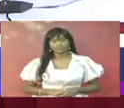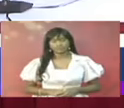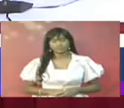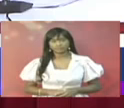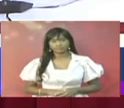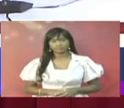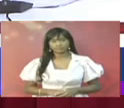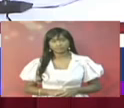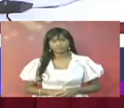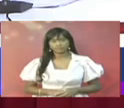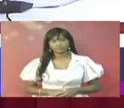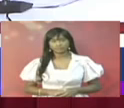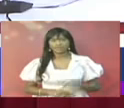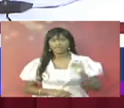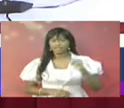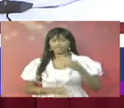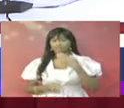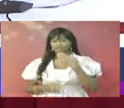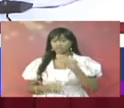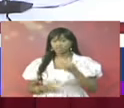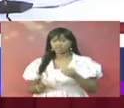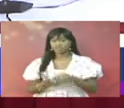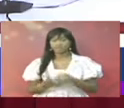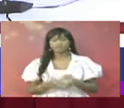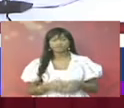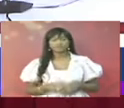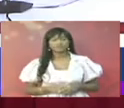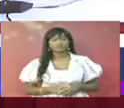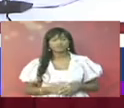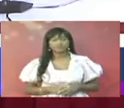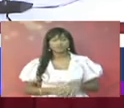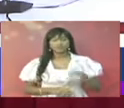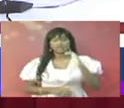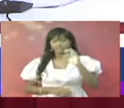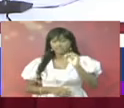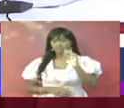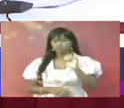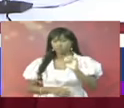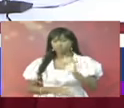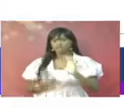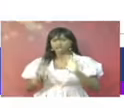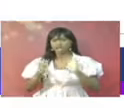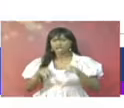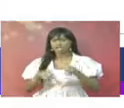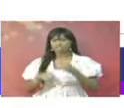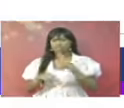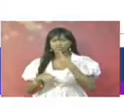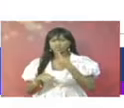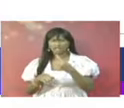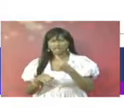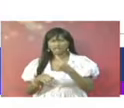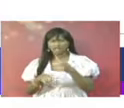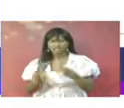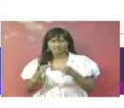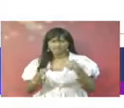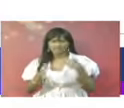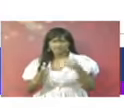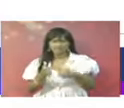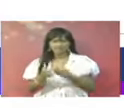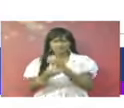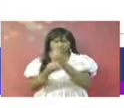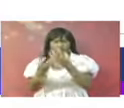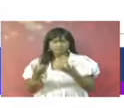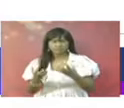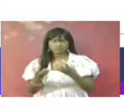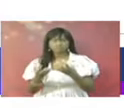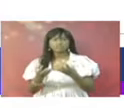I-95.5. Yes, thank you very much again. CMO, if you can give us an update, if we have it, on the